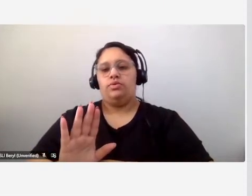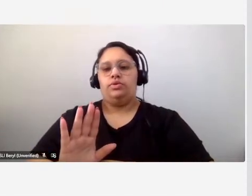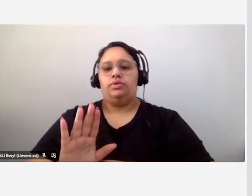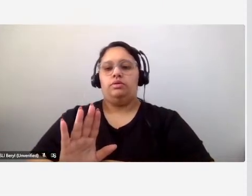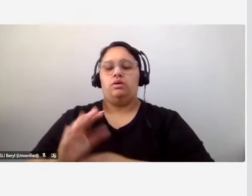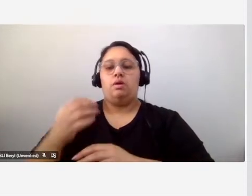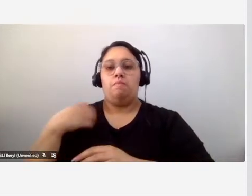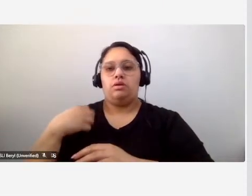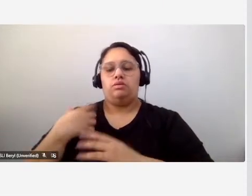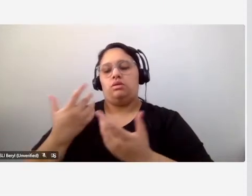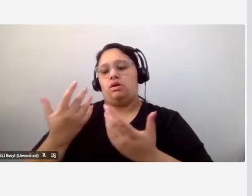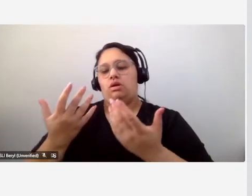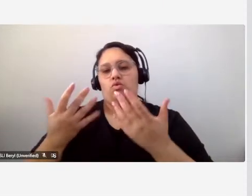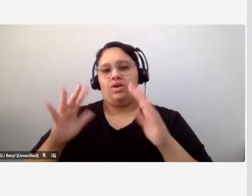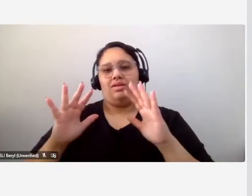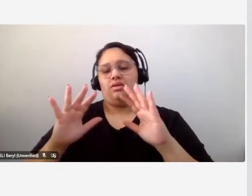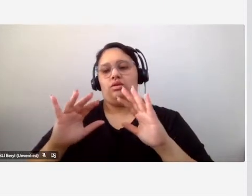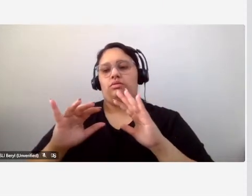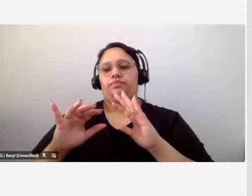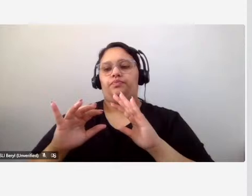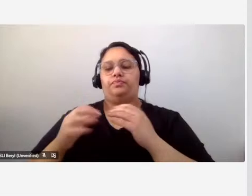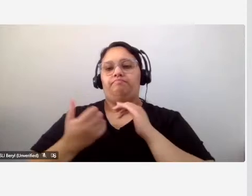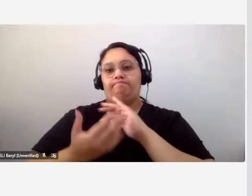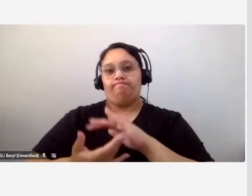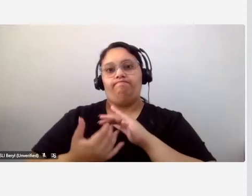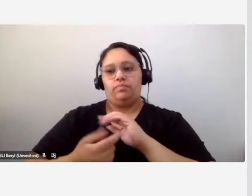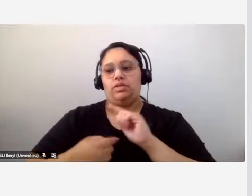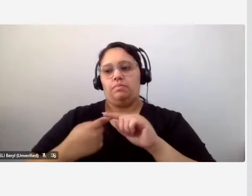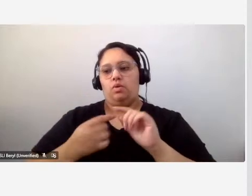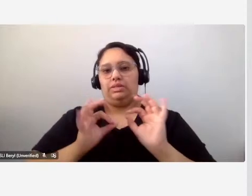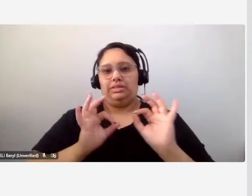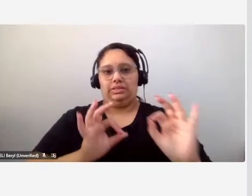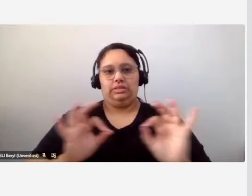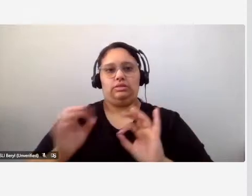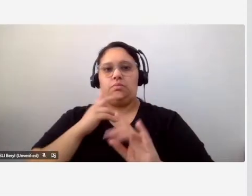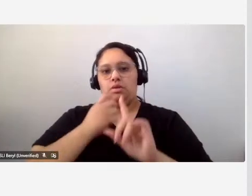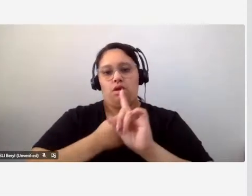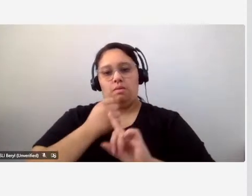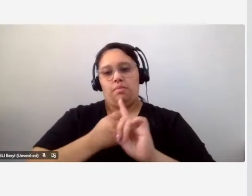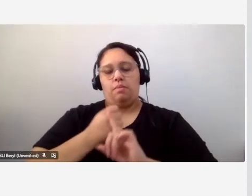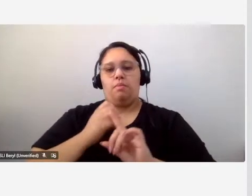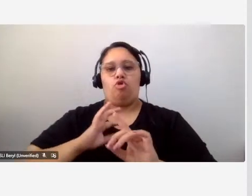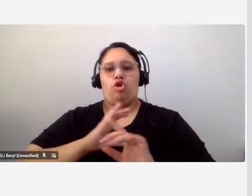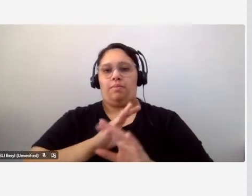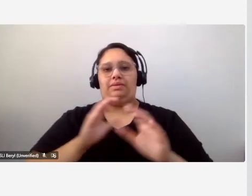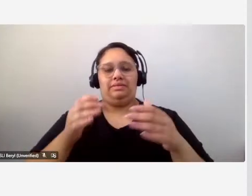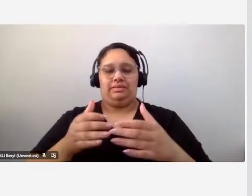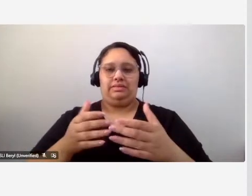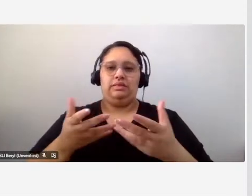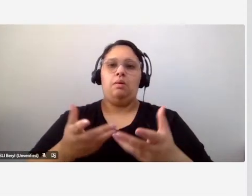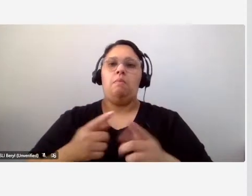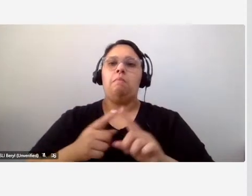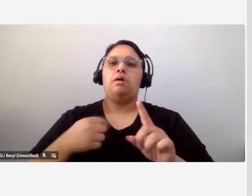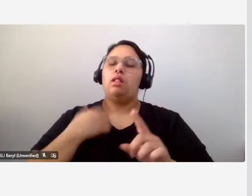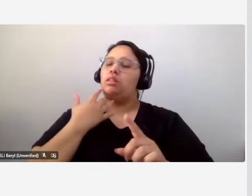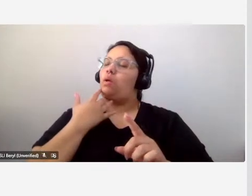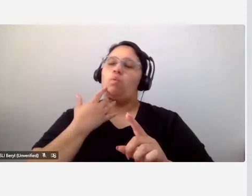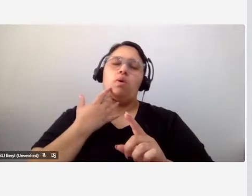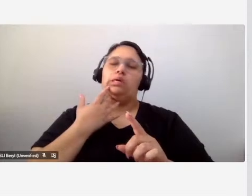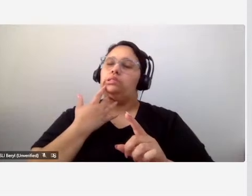Minister, obviously, I think you're passionate about it. You're in a sense lobbying the committee there. I just don't want the